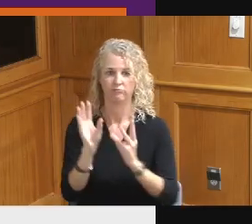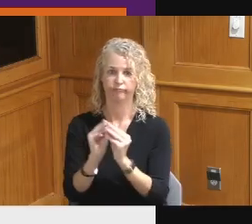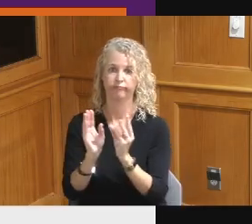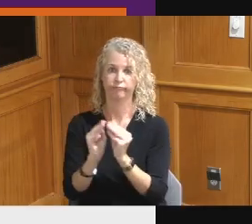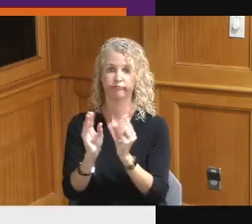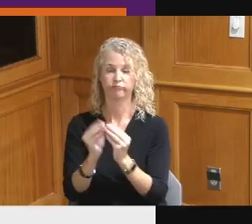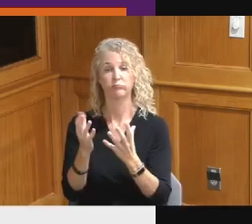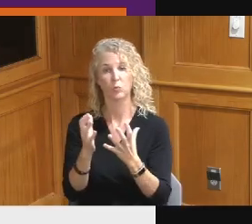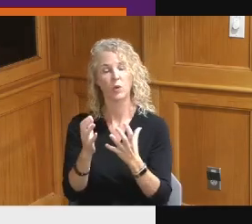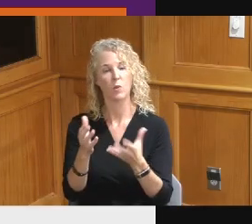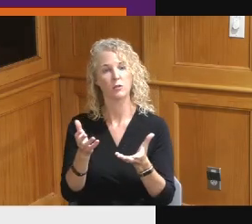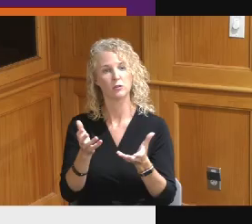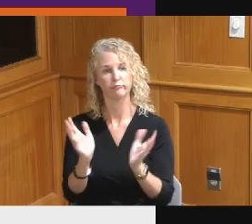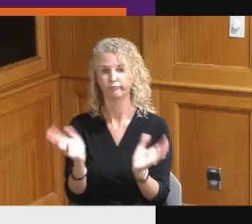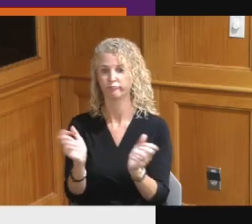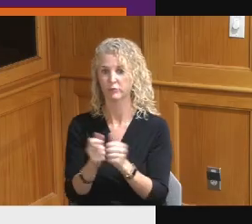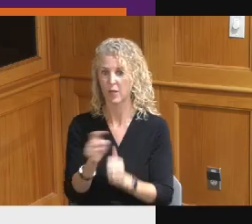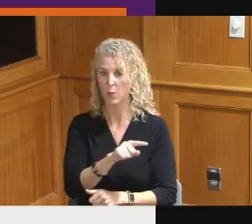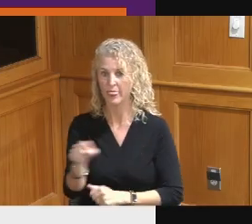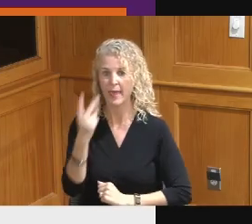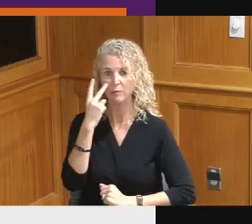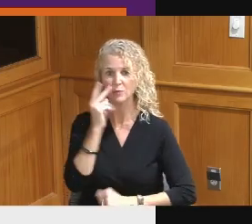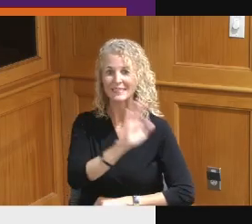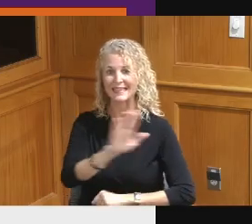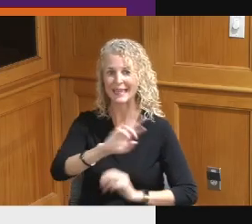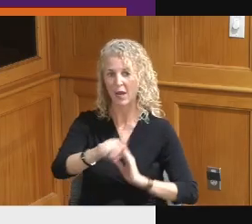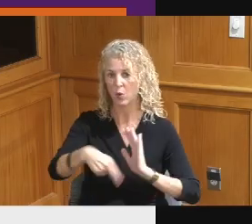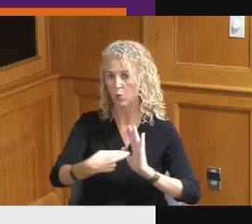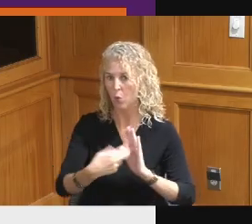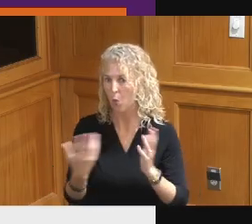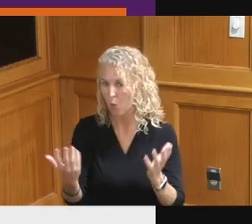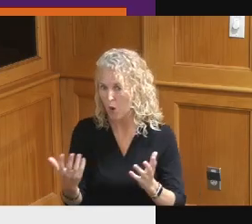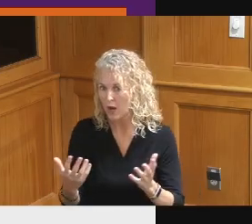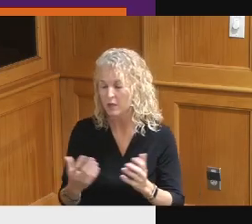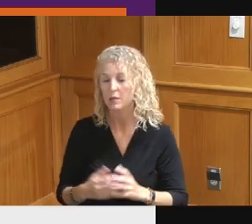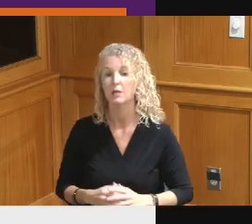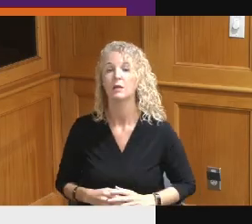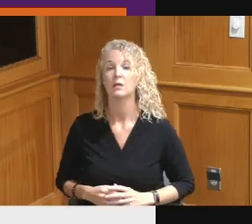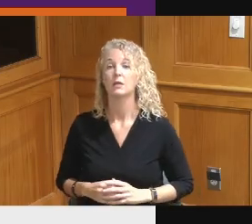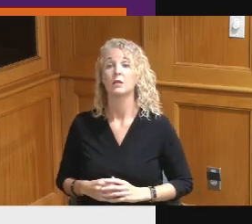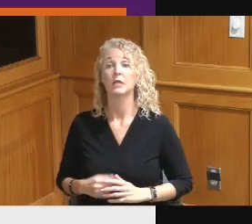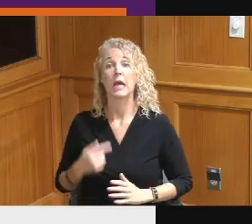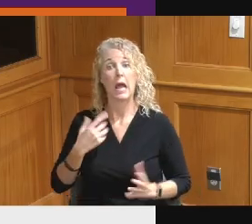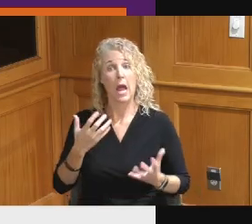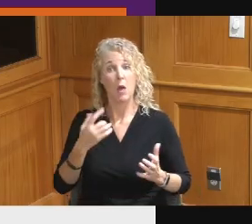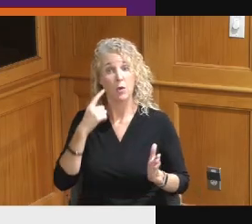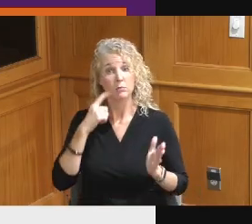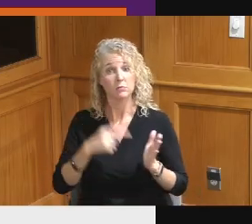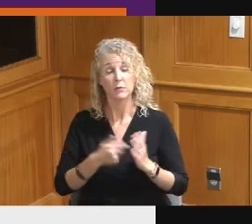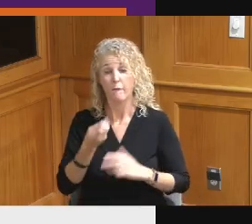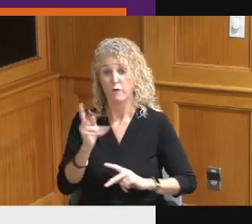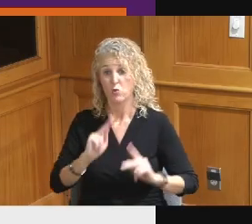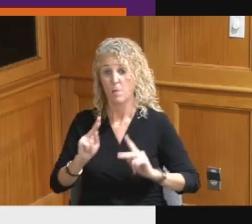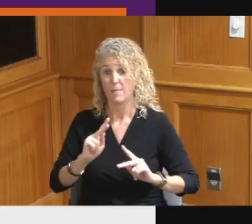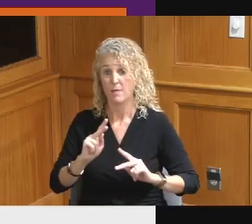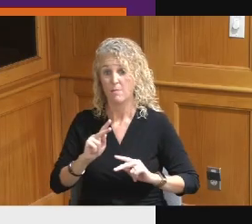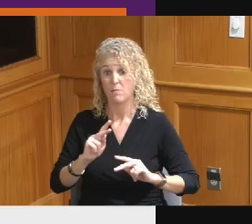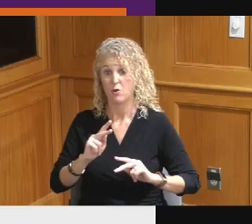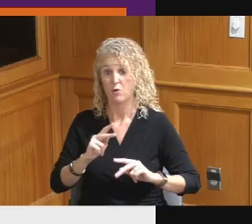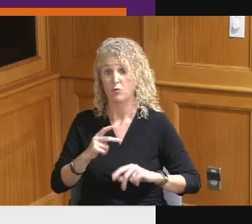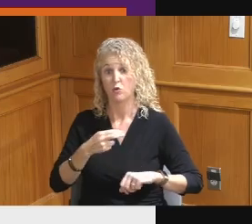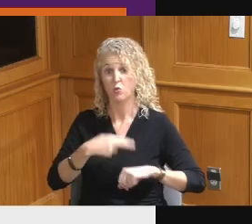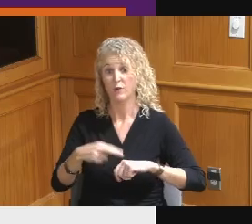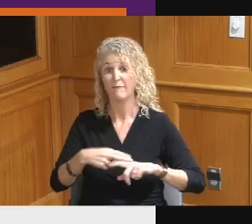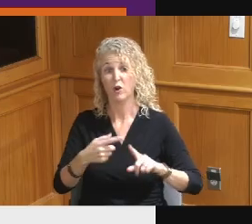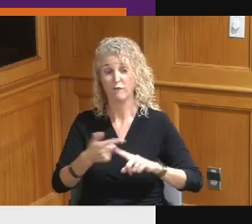ecosystem, who could touch this and who would be interested in this and have perspective on this. Including, I would note, several folks who were referrals from